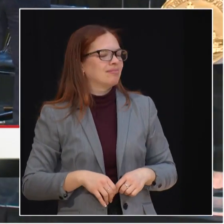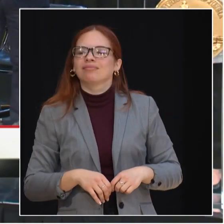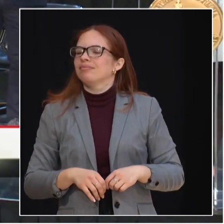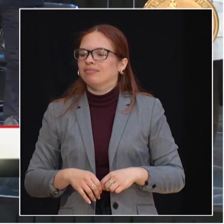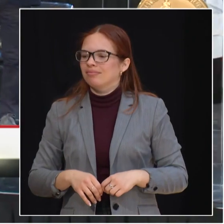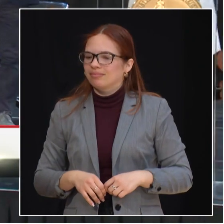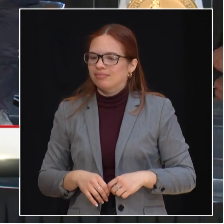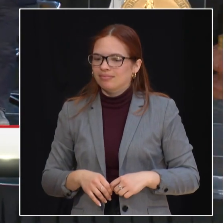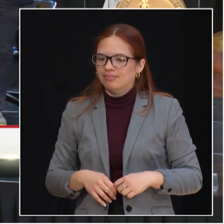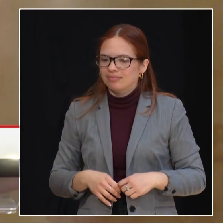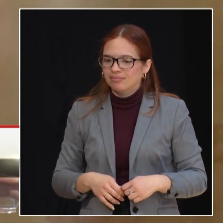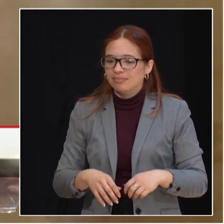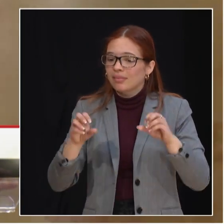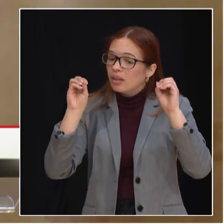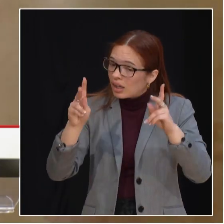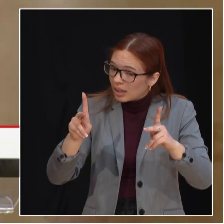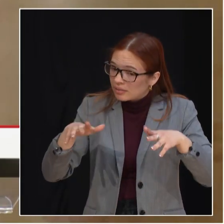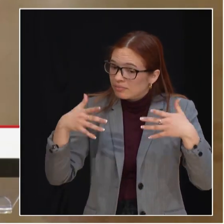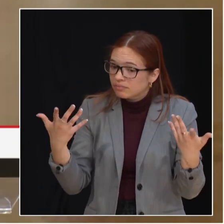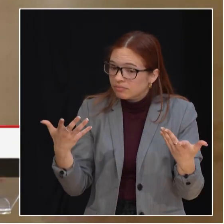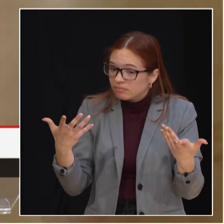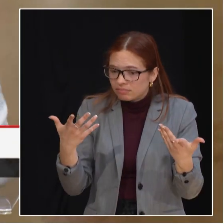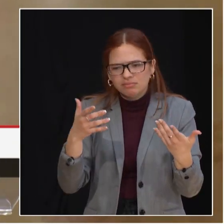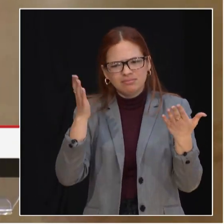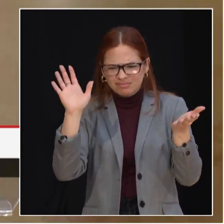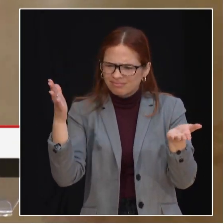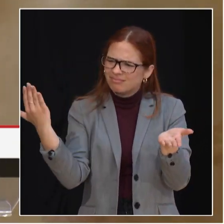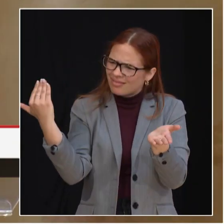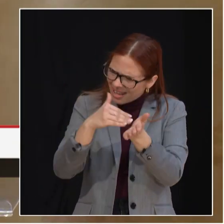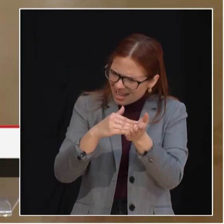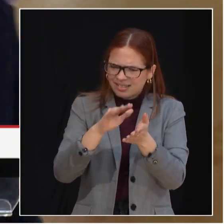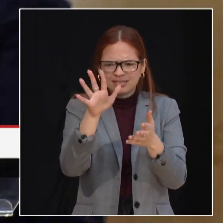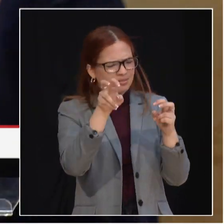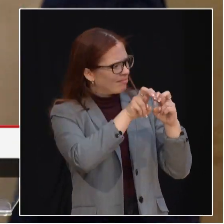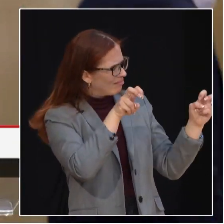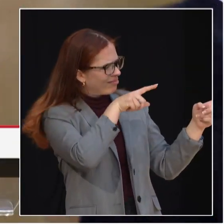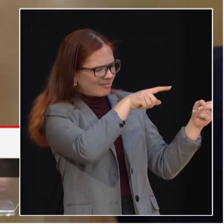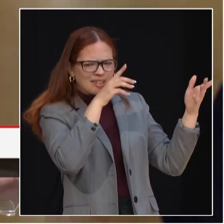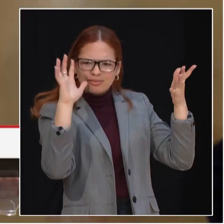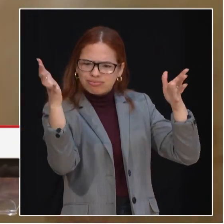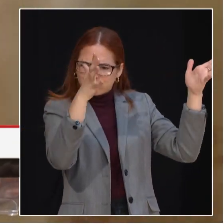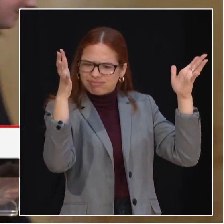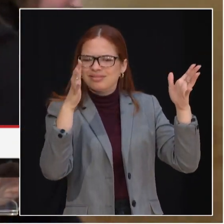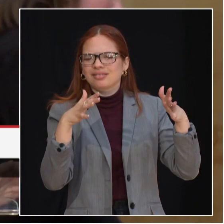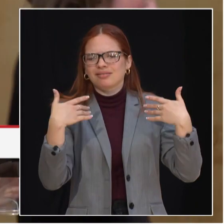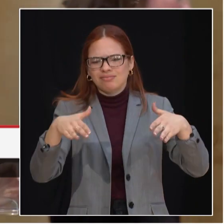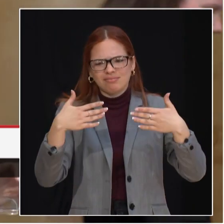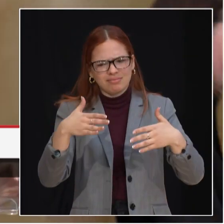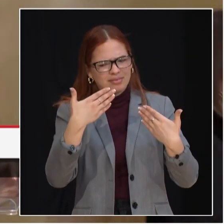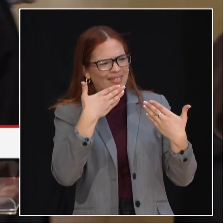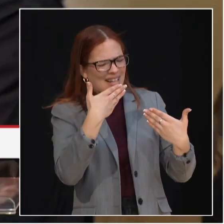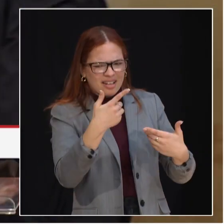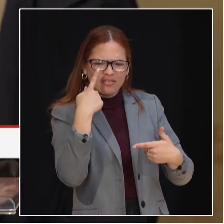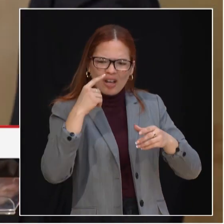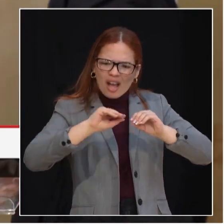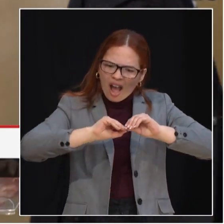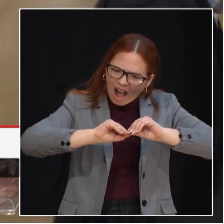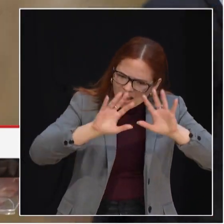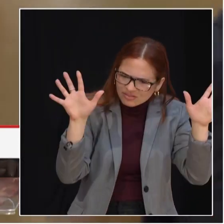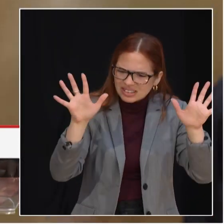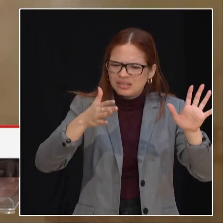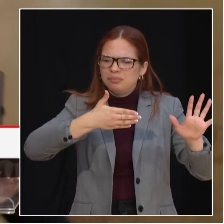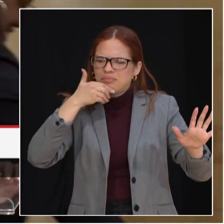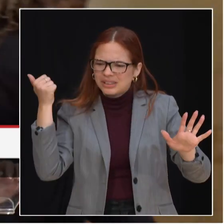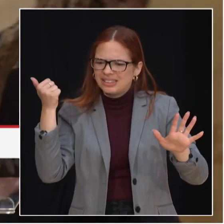All right, let's give our panelists one more round of applause. Thank you for making the obvious decision to grow in